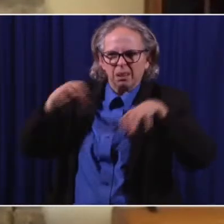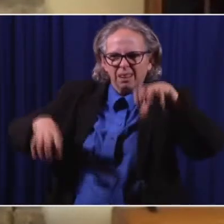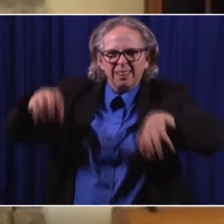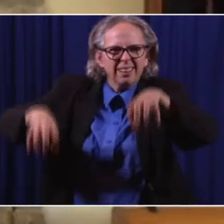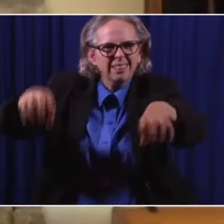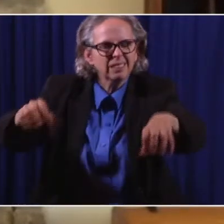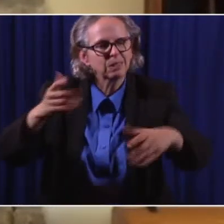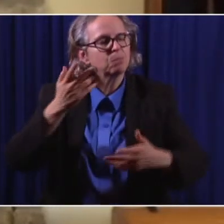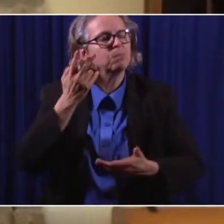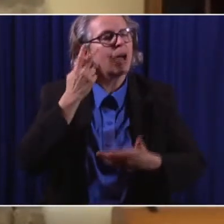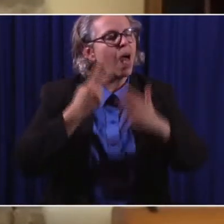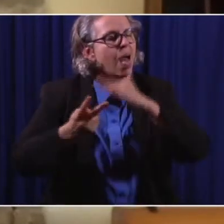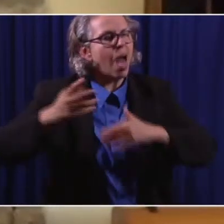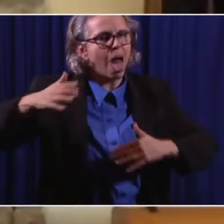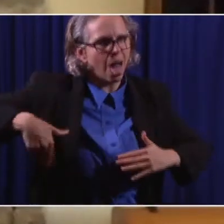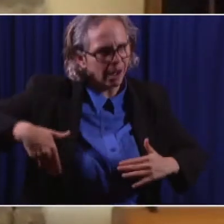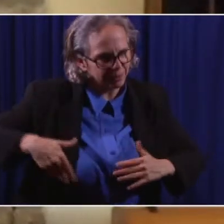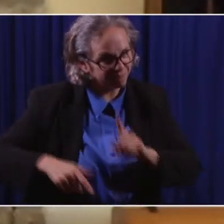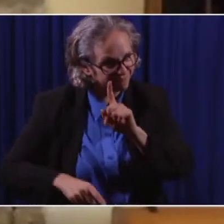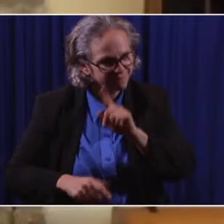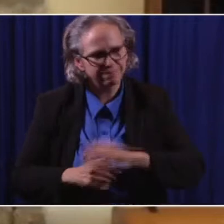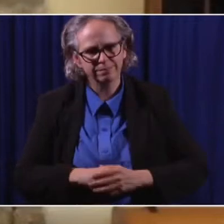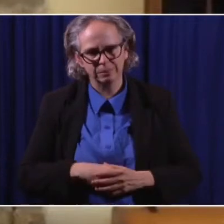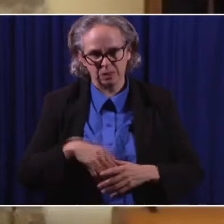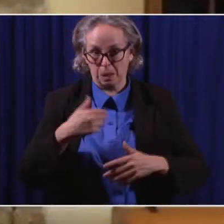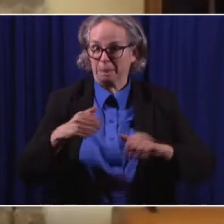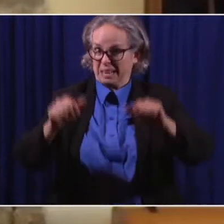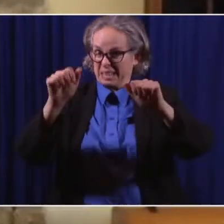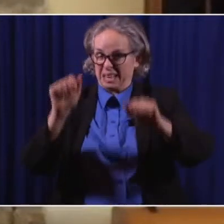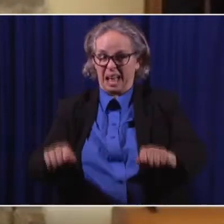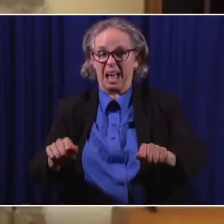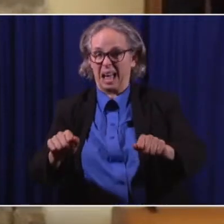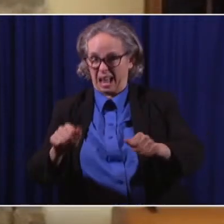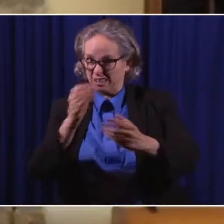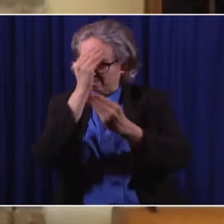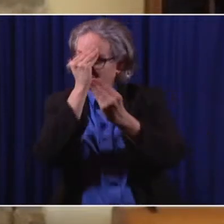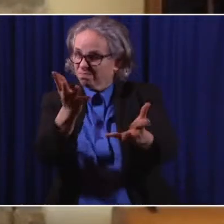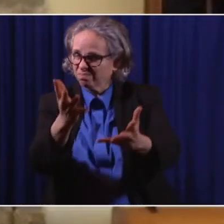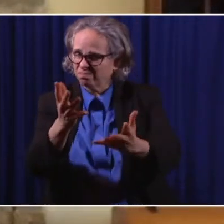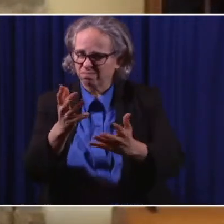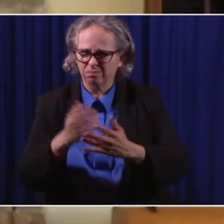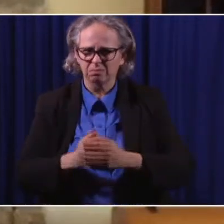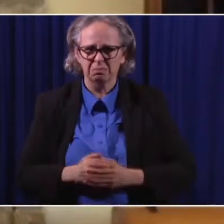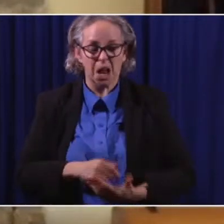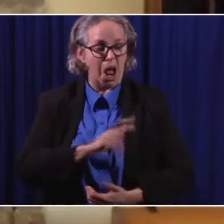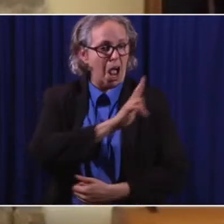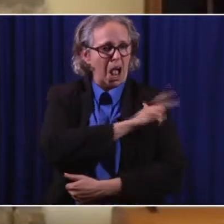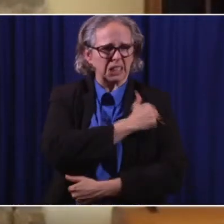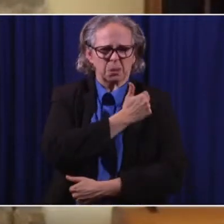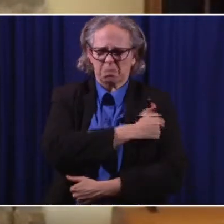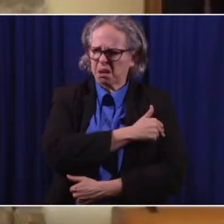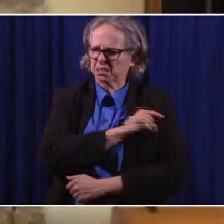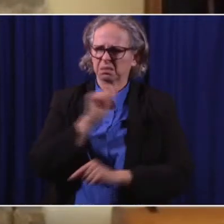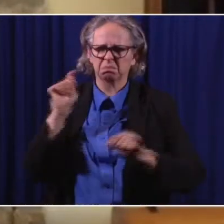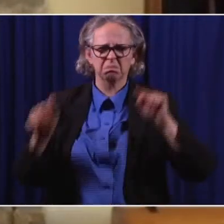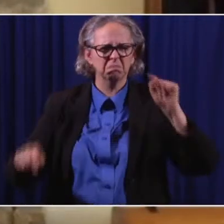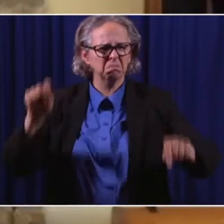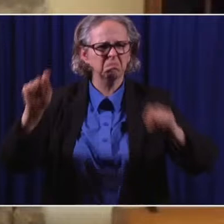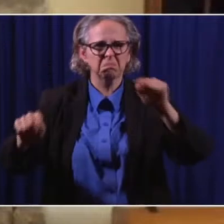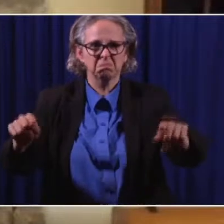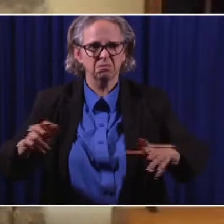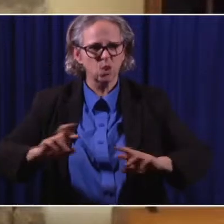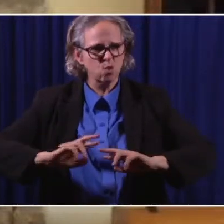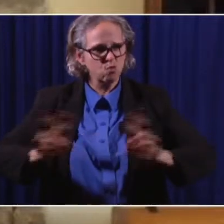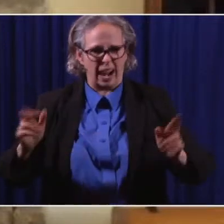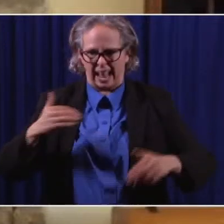But I can tell you what they're telling me now, in that, they don't like to see the ICU increase. They don't like certainly the hospital admission